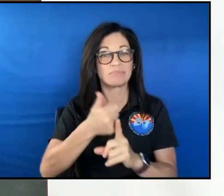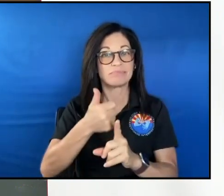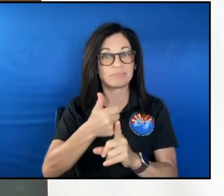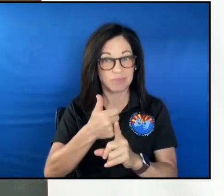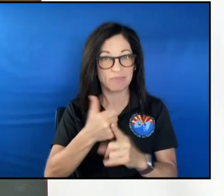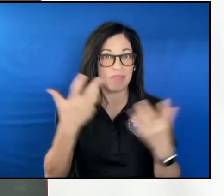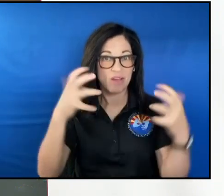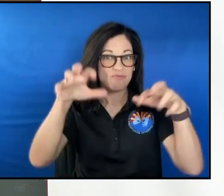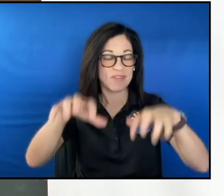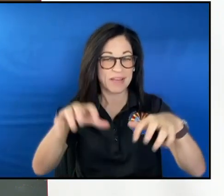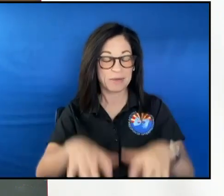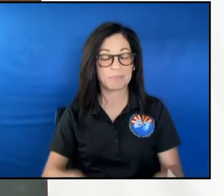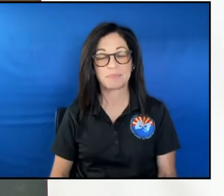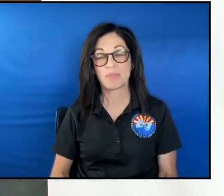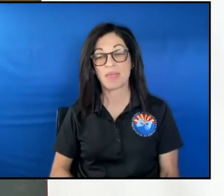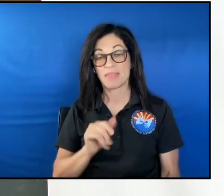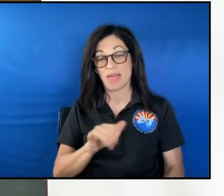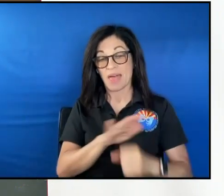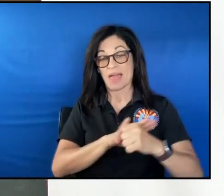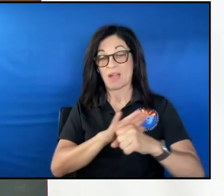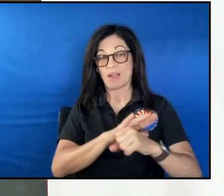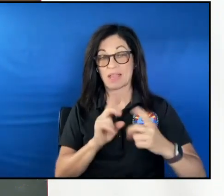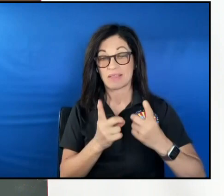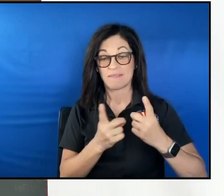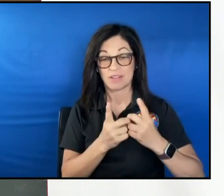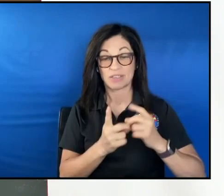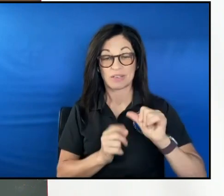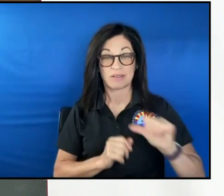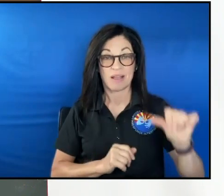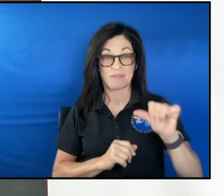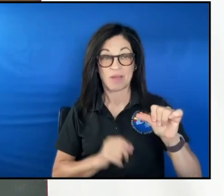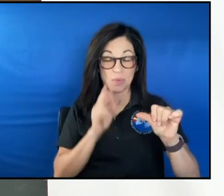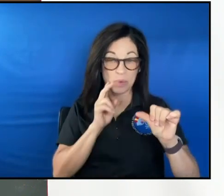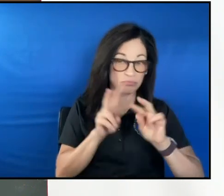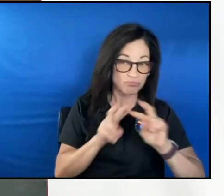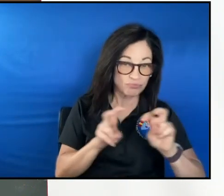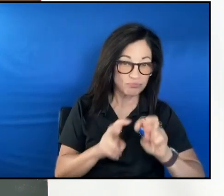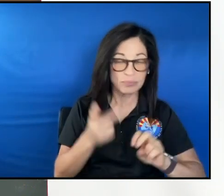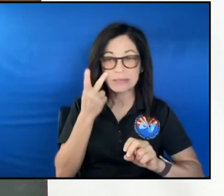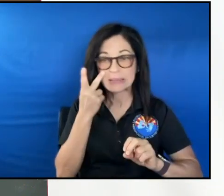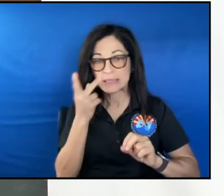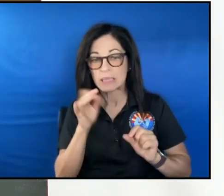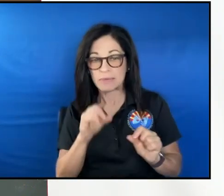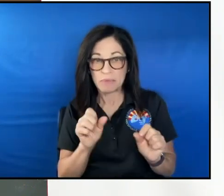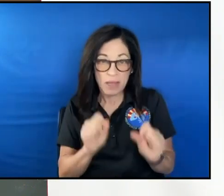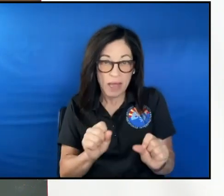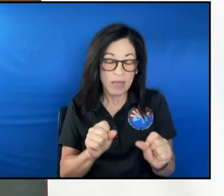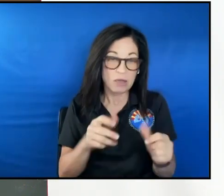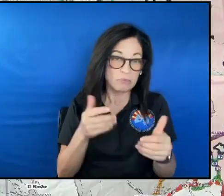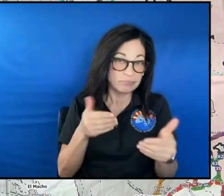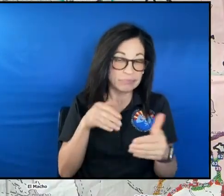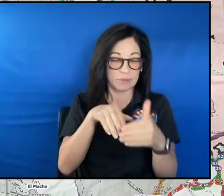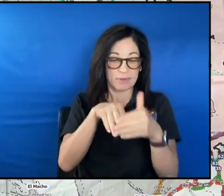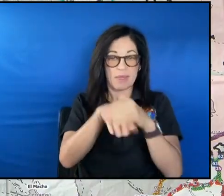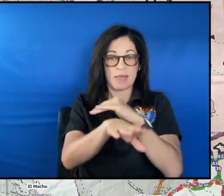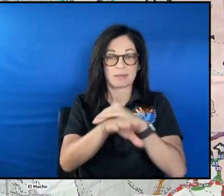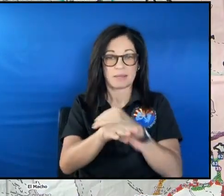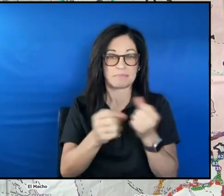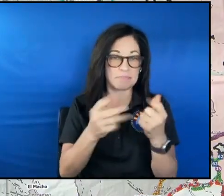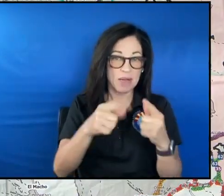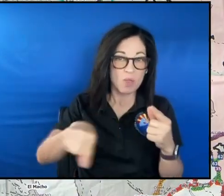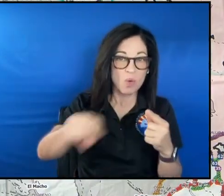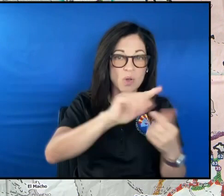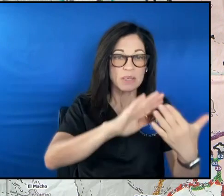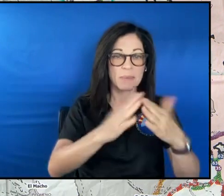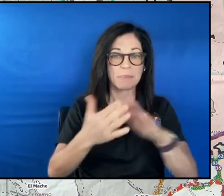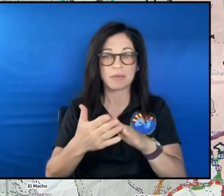the division is going to assess the need or assess if they could actually gain access to a lot of these communities to continue some of